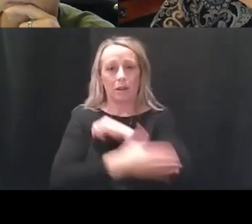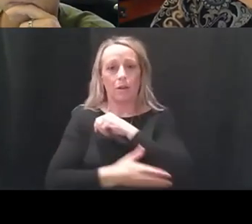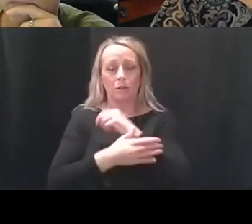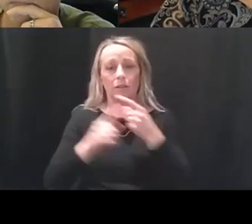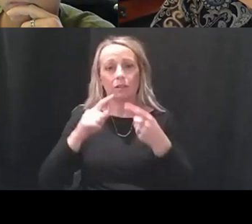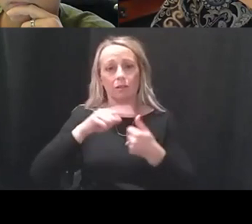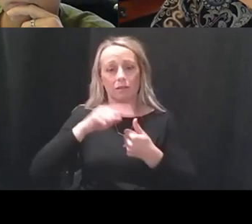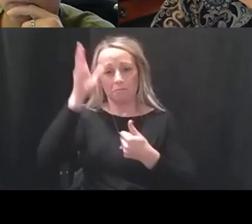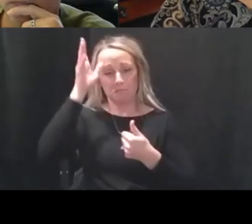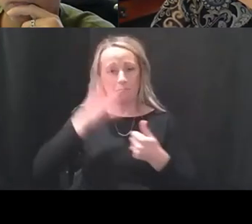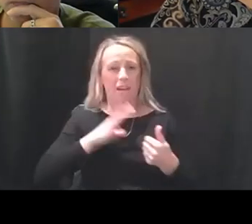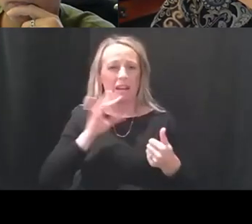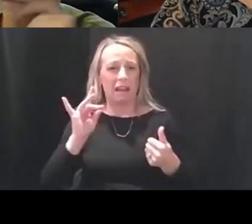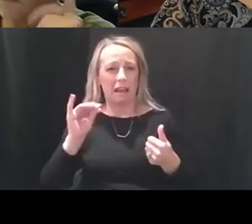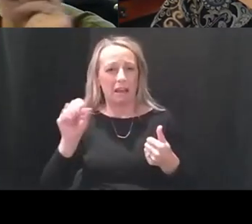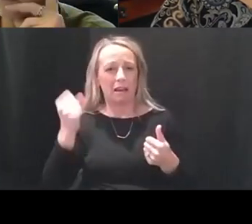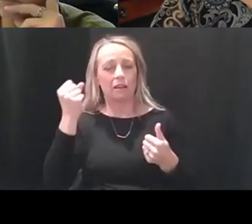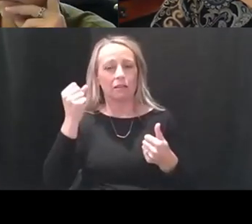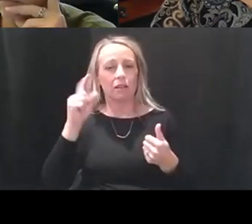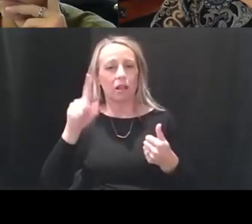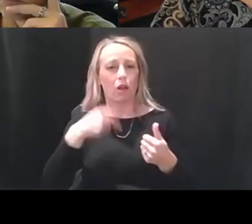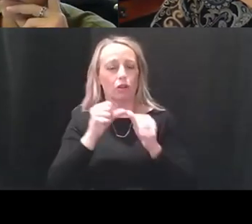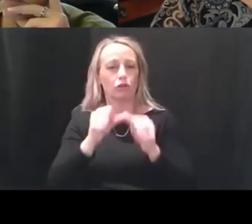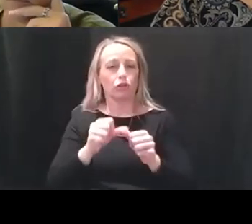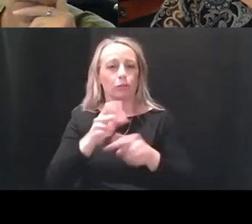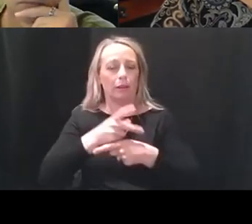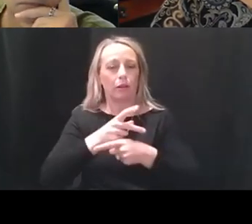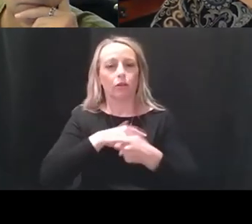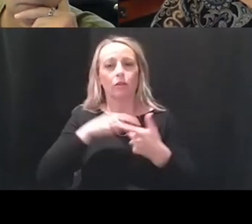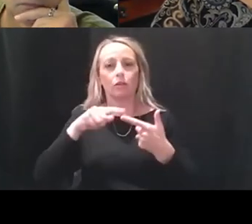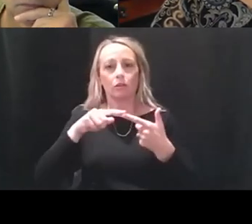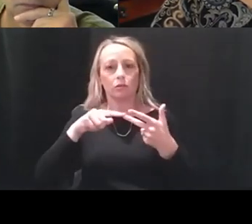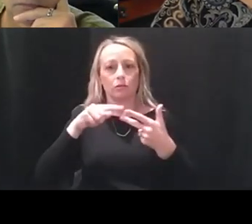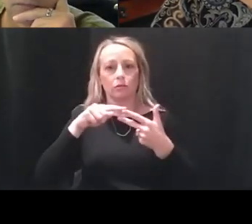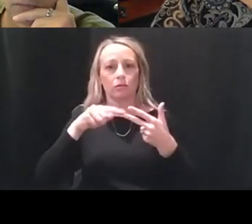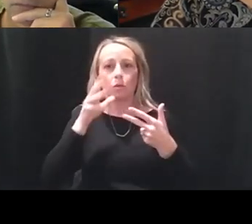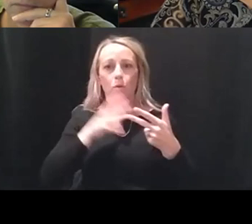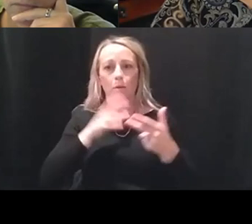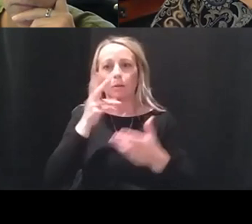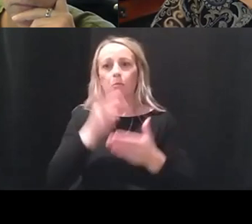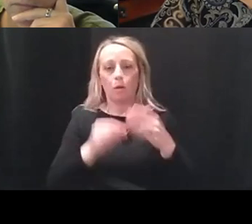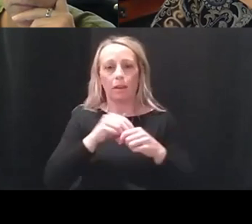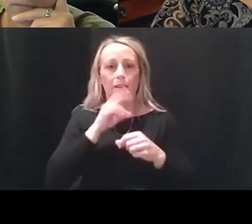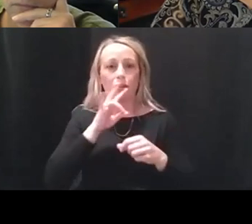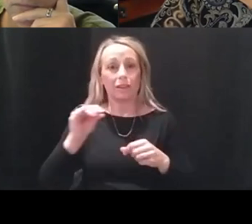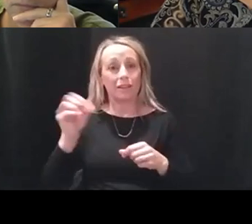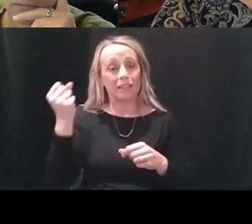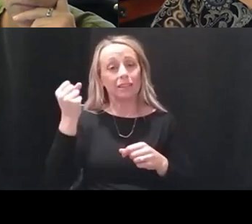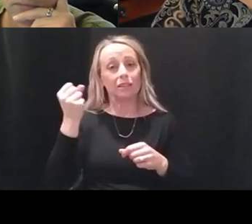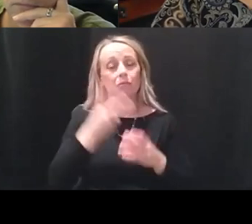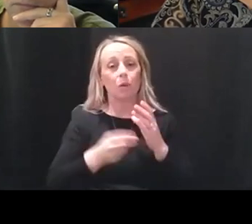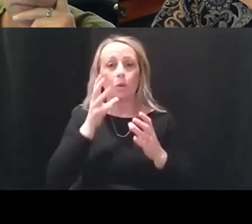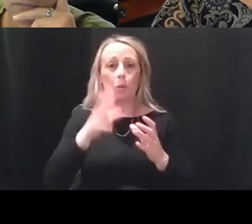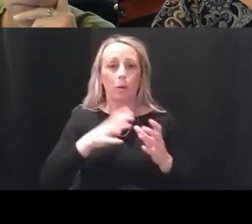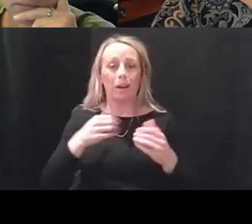his 80s who was in long-term care, and 2 women in their 70s. Both of those women had